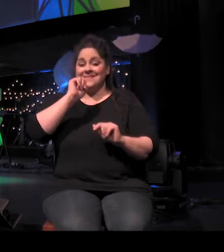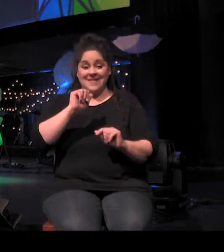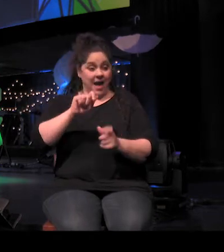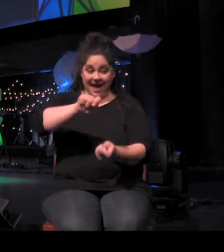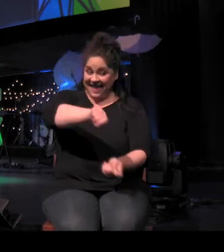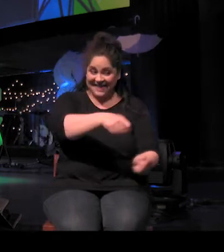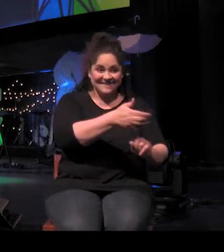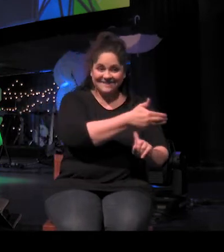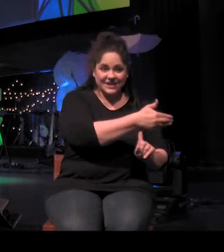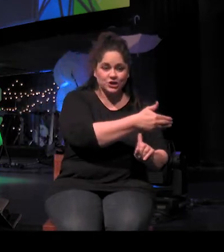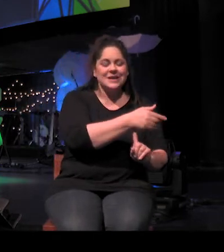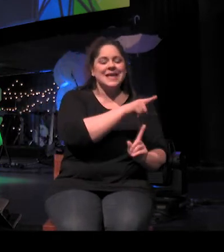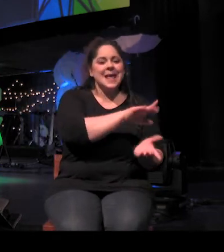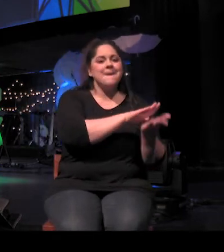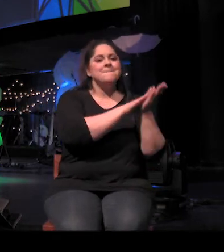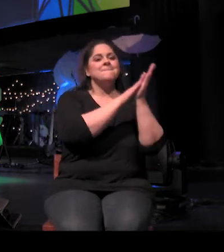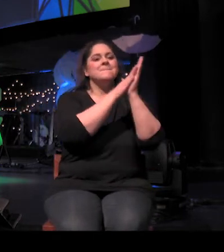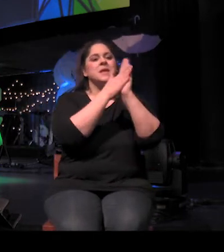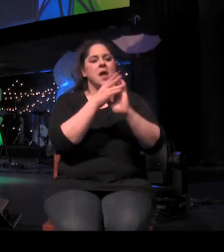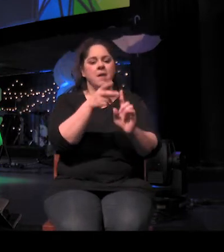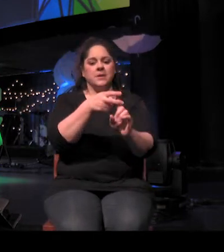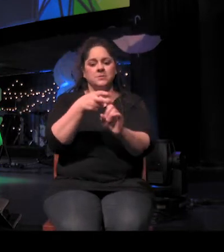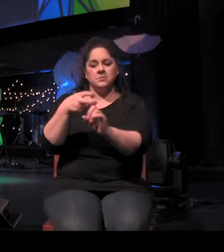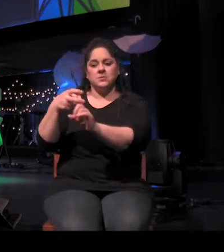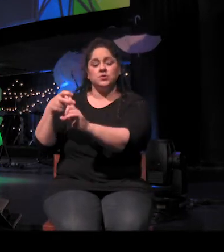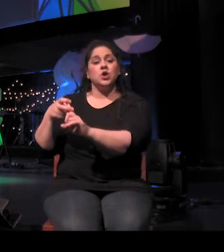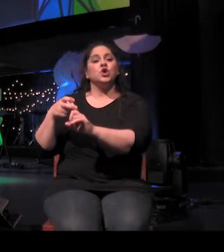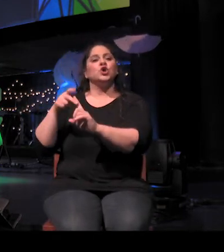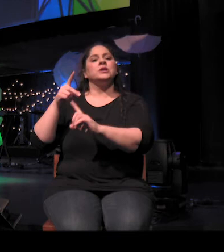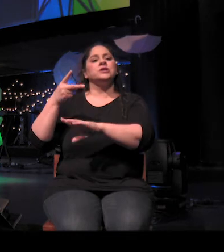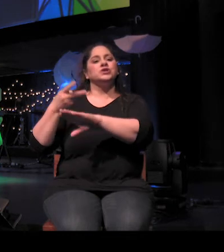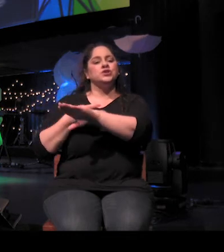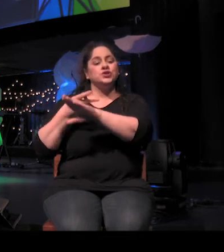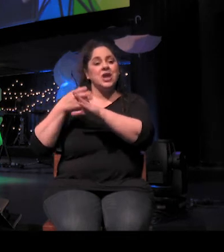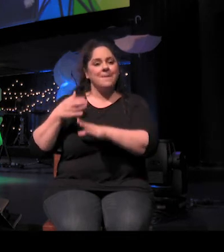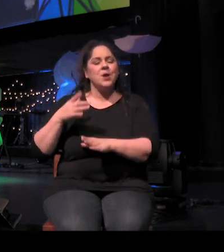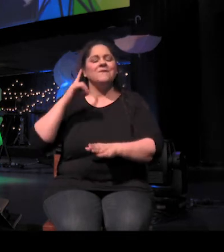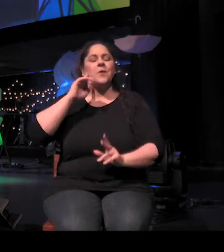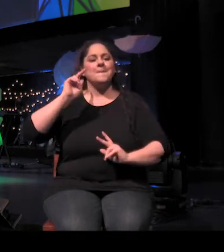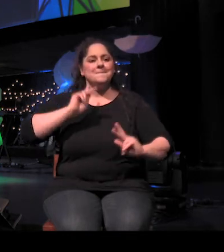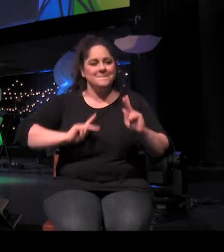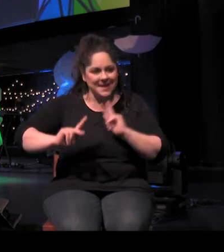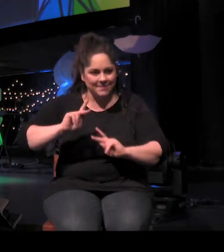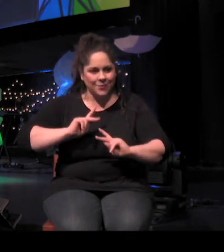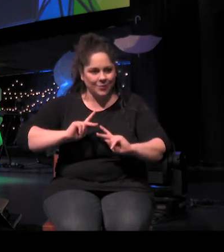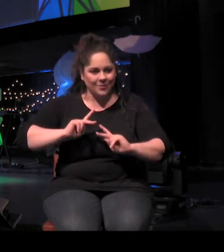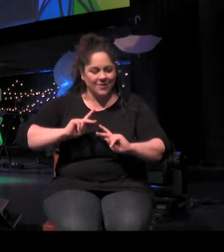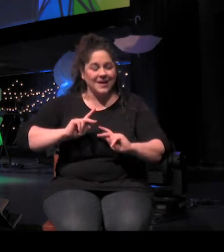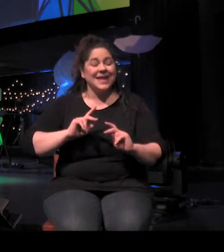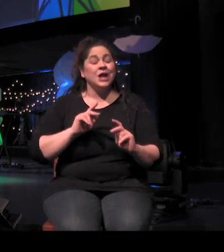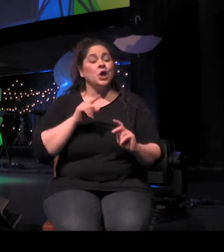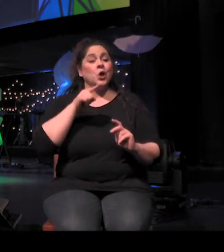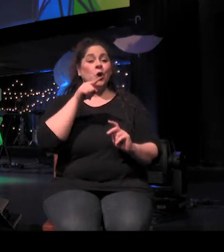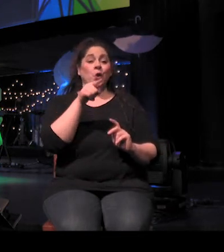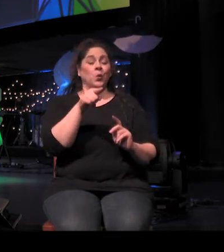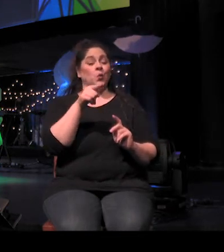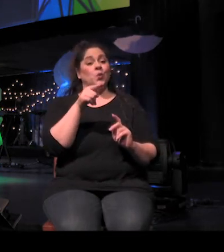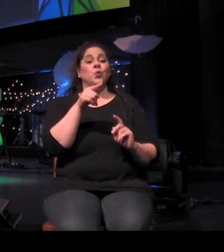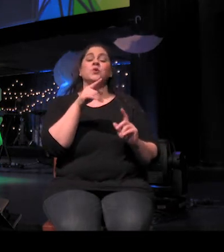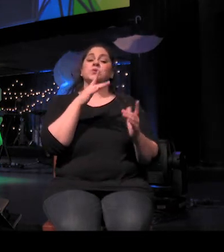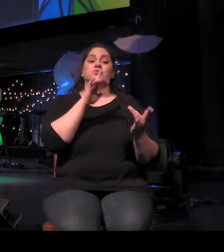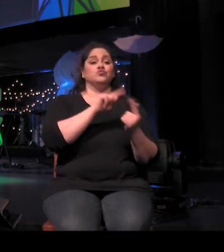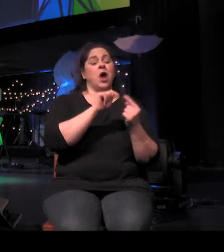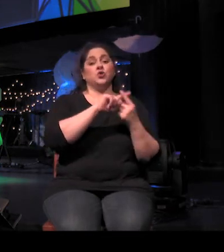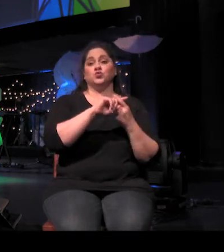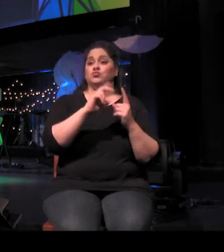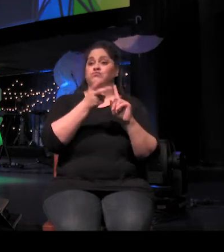a shepherd. He was transformed. Because being a fisher of men, you're just trying to reach as many